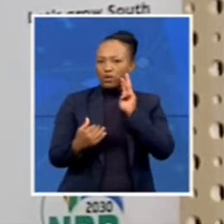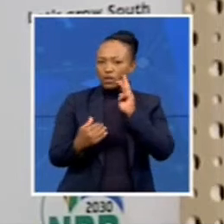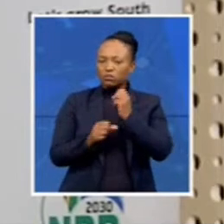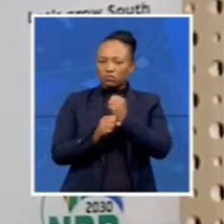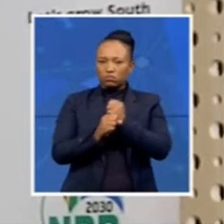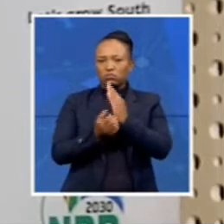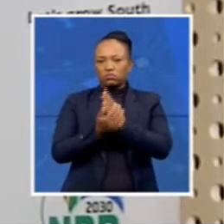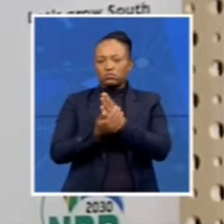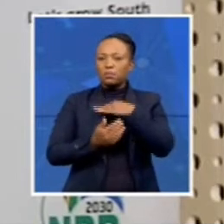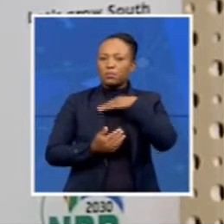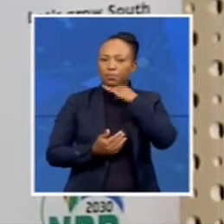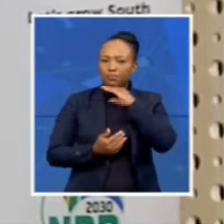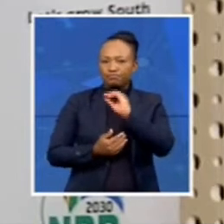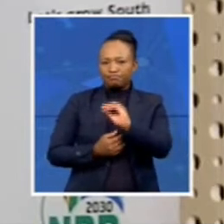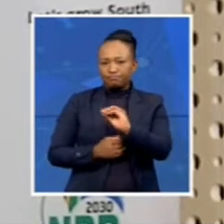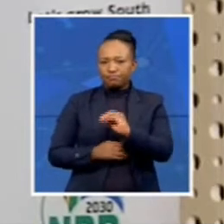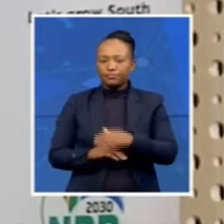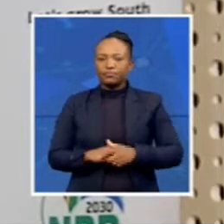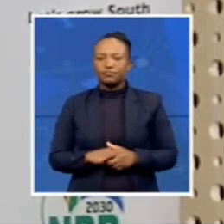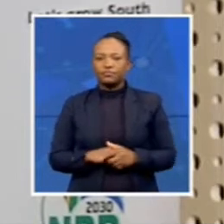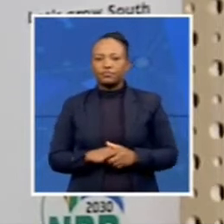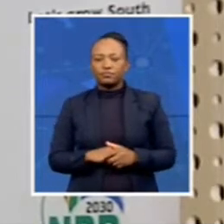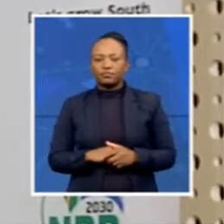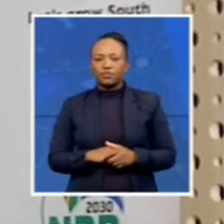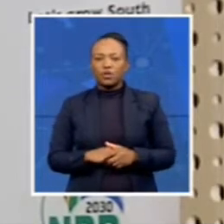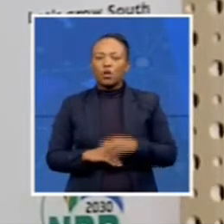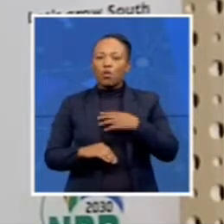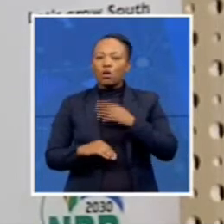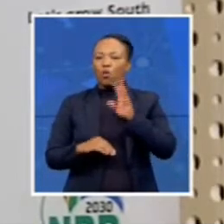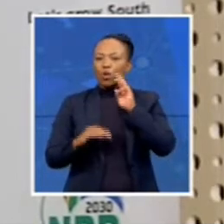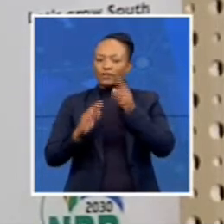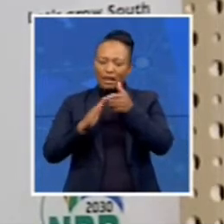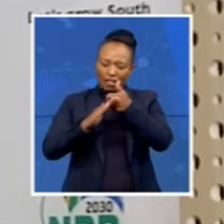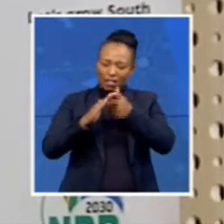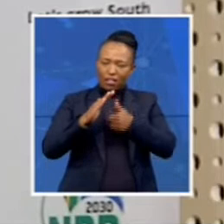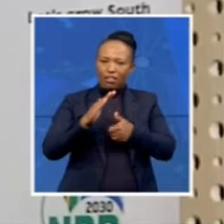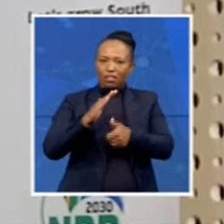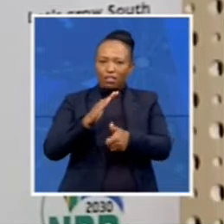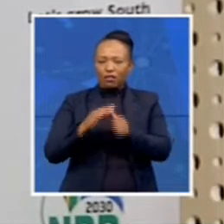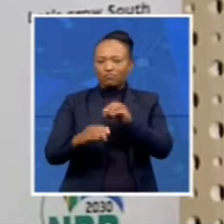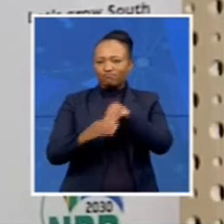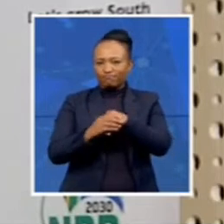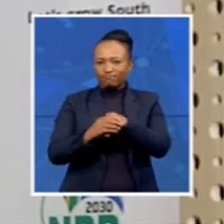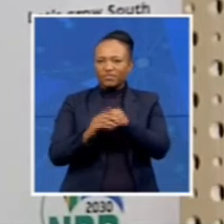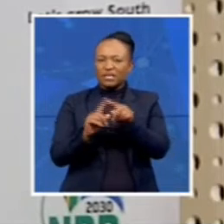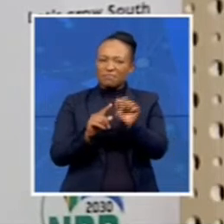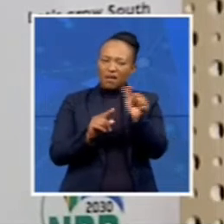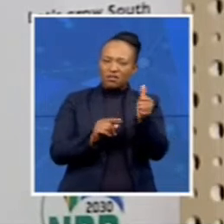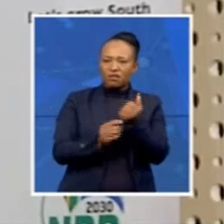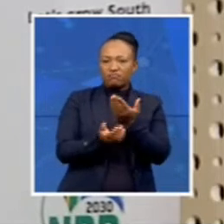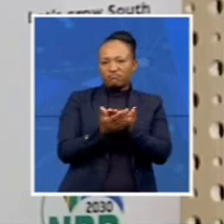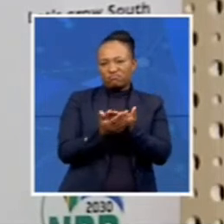which groundwater is part, but also any other possibility from outside our country.